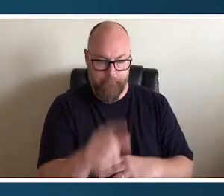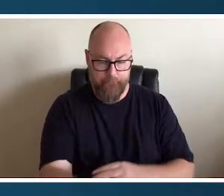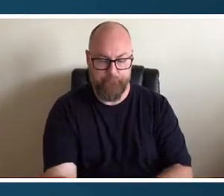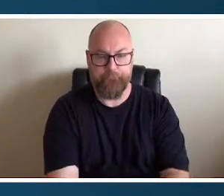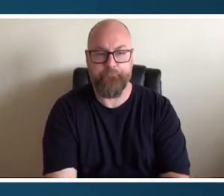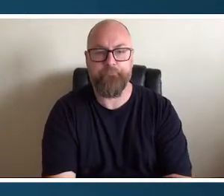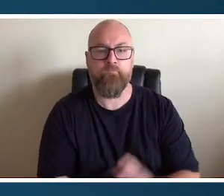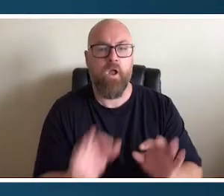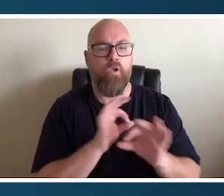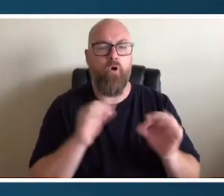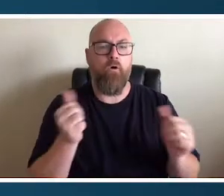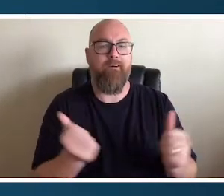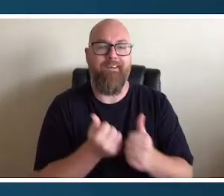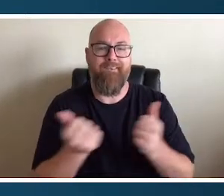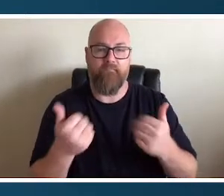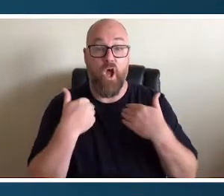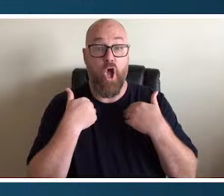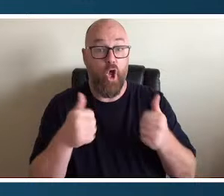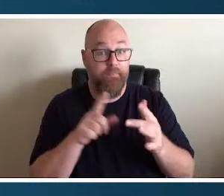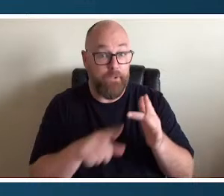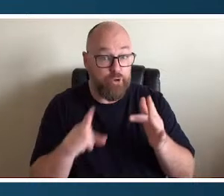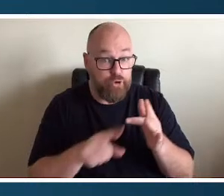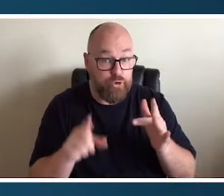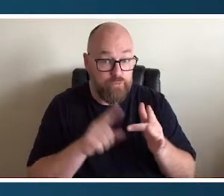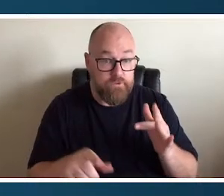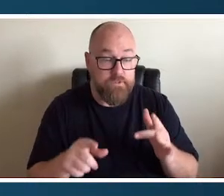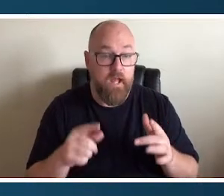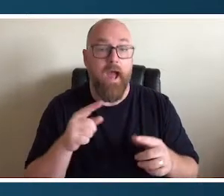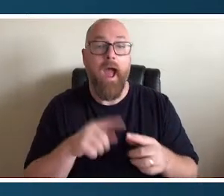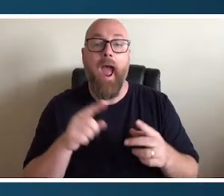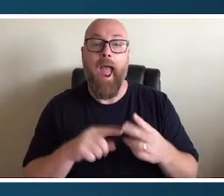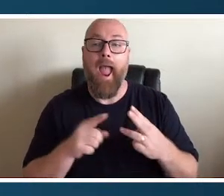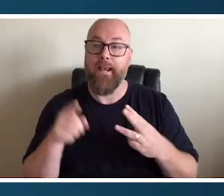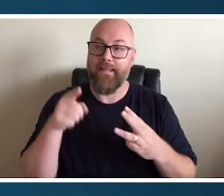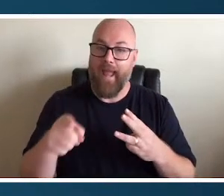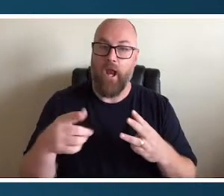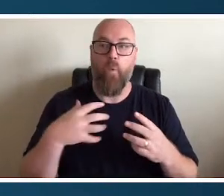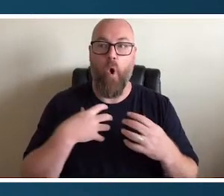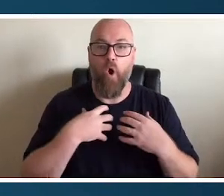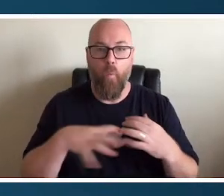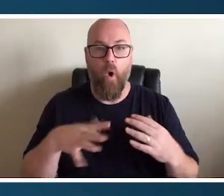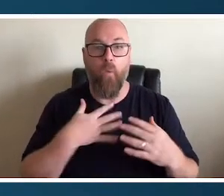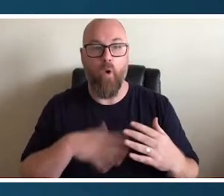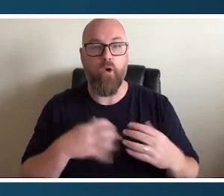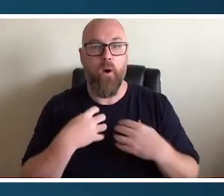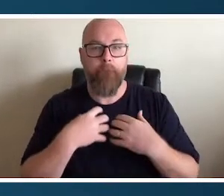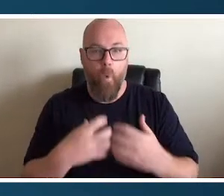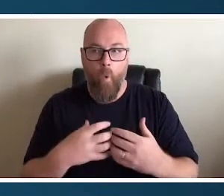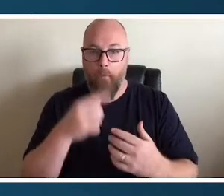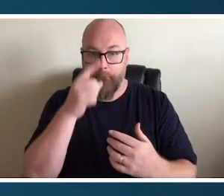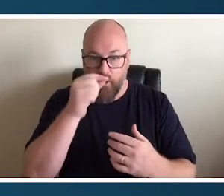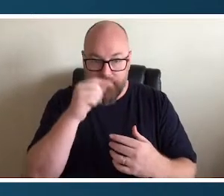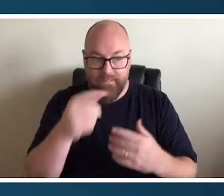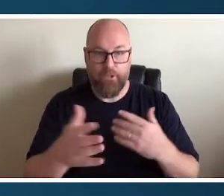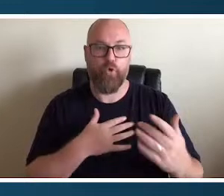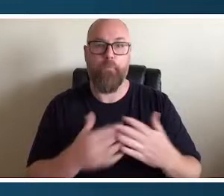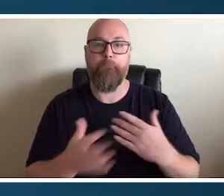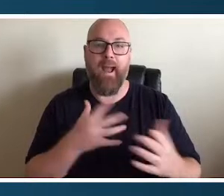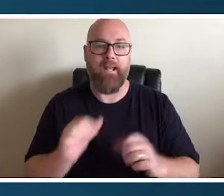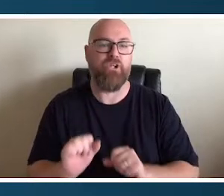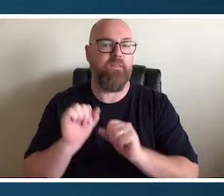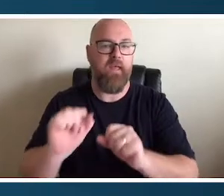insufficient health insurance coverage and their desire to have more portabilities and more flexibility in managing their own affairs while they're in the host